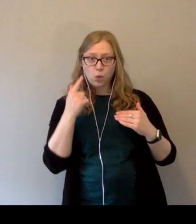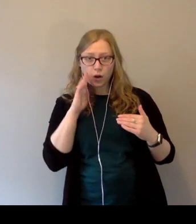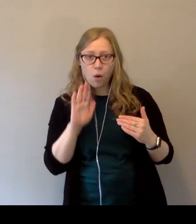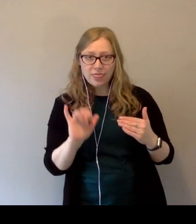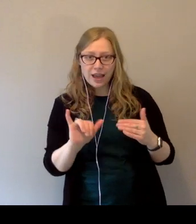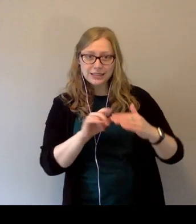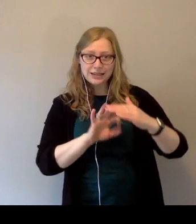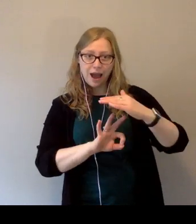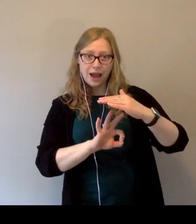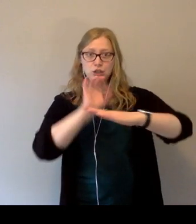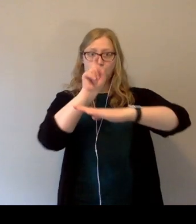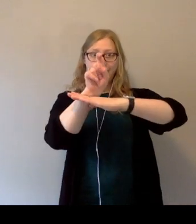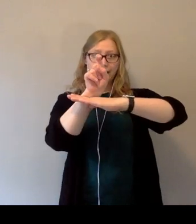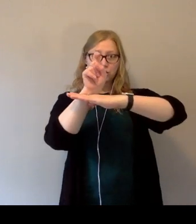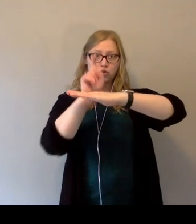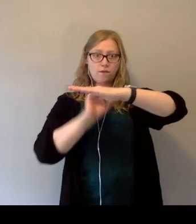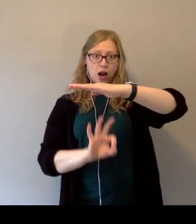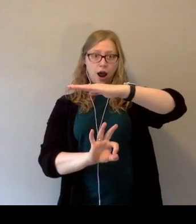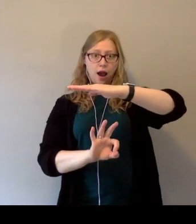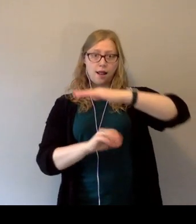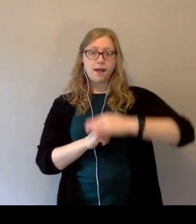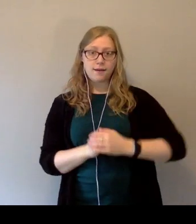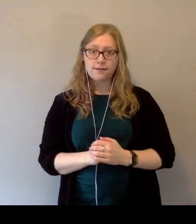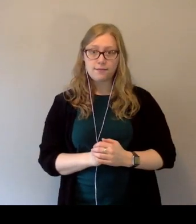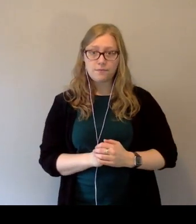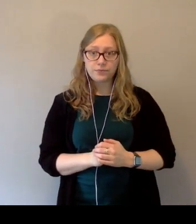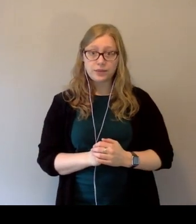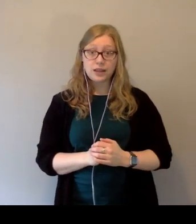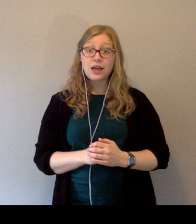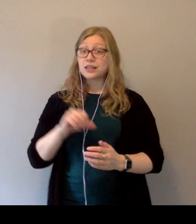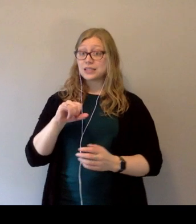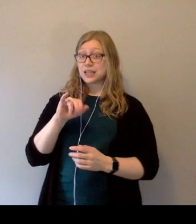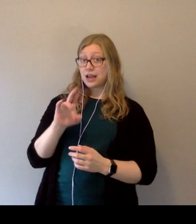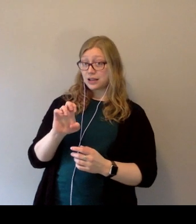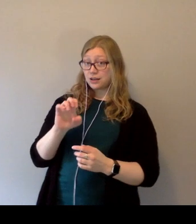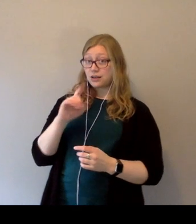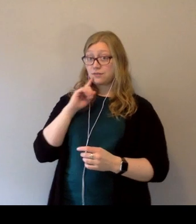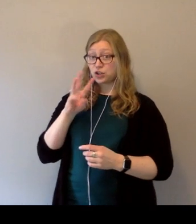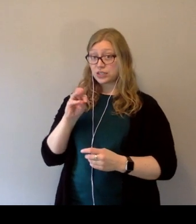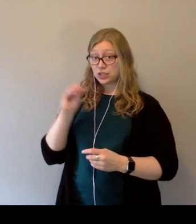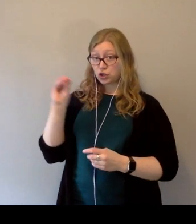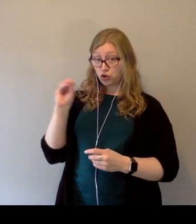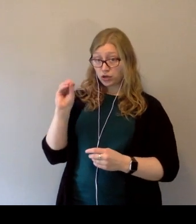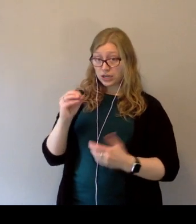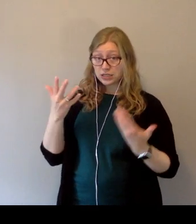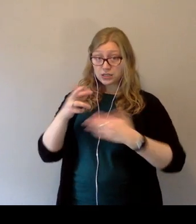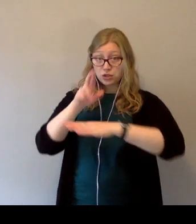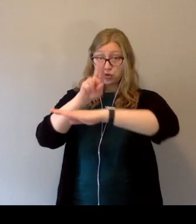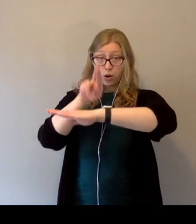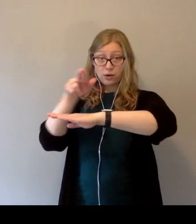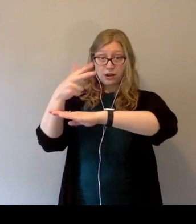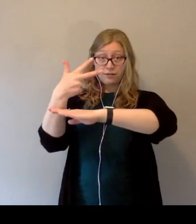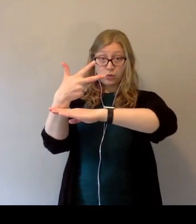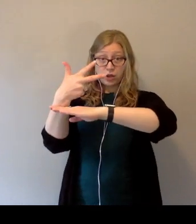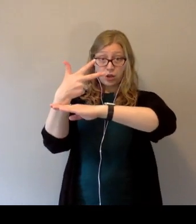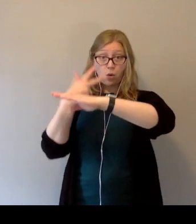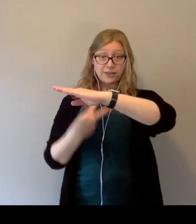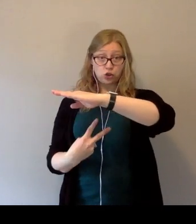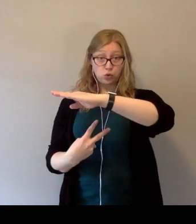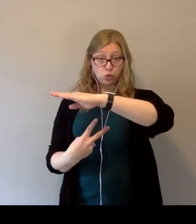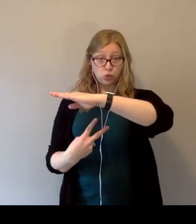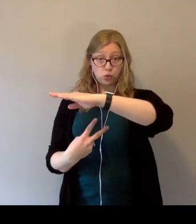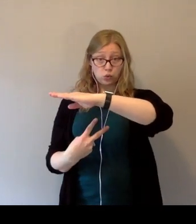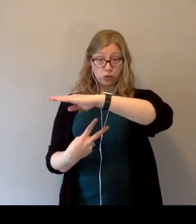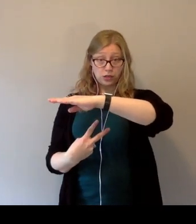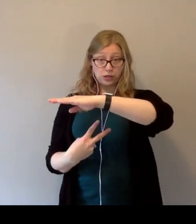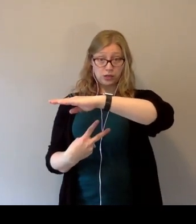sine of 60 degrees is the square root of 3 over 2 from our table. And that's equal to x divided by 9. So I can